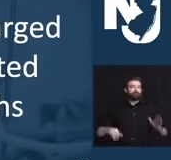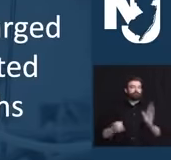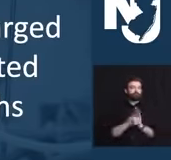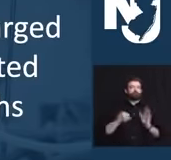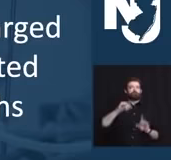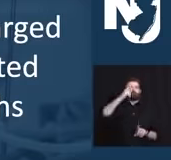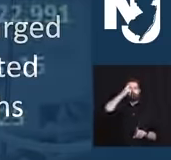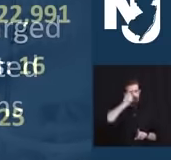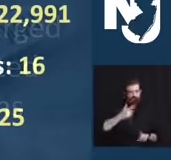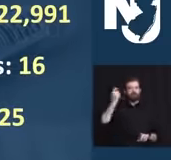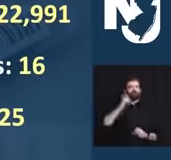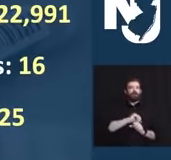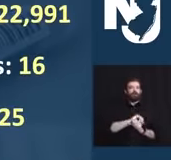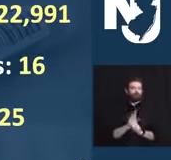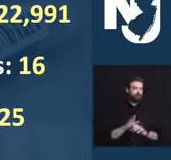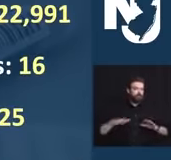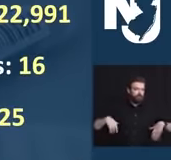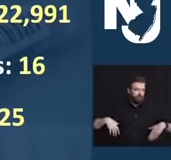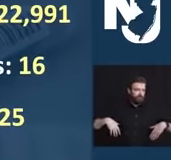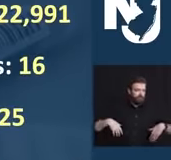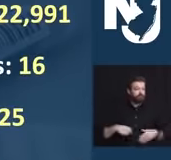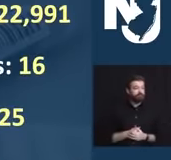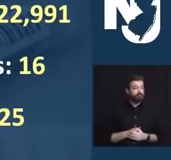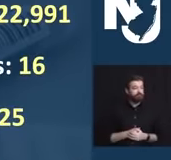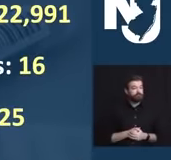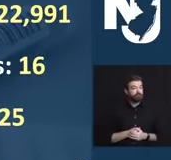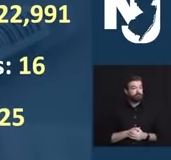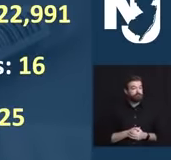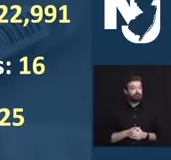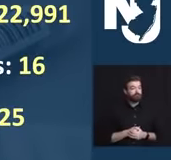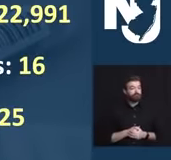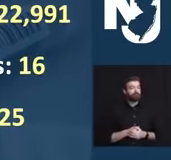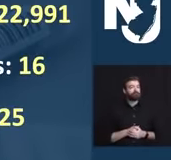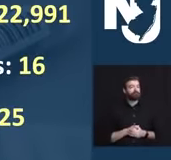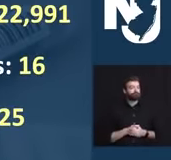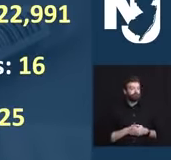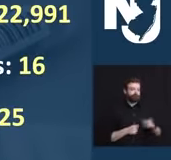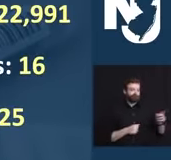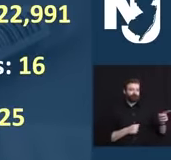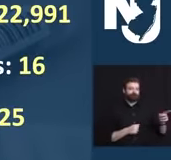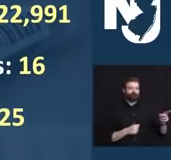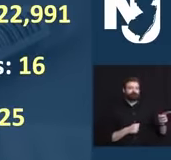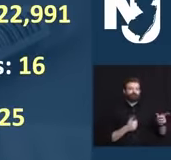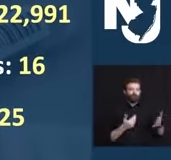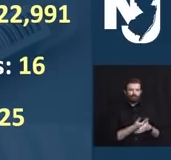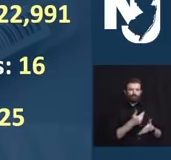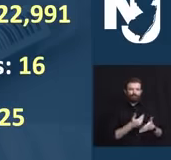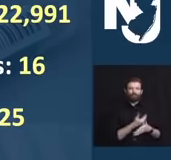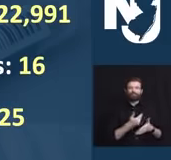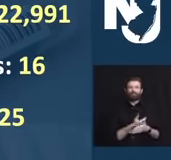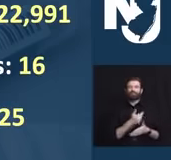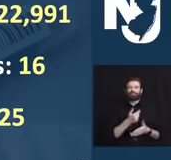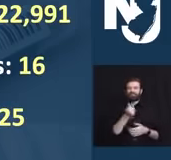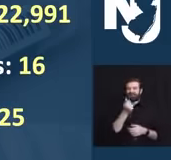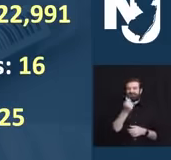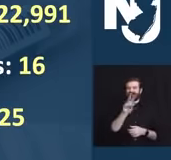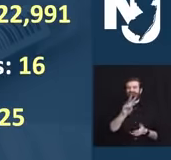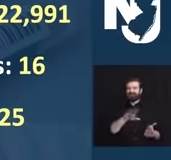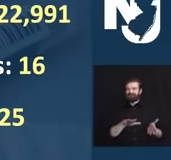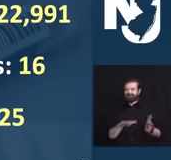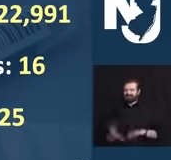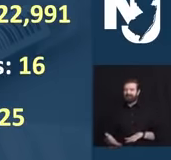hearts today, we are reporting 16 additional confirmed COVID-related deaths. This brings the statewide total to